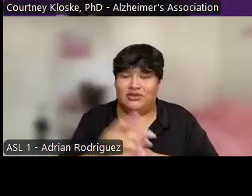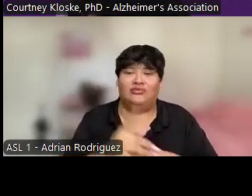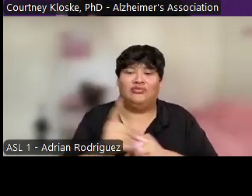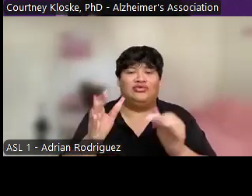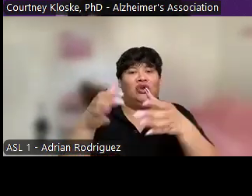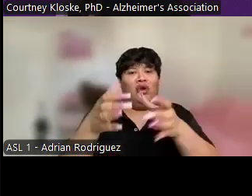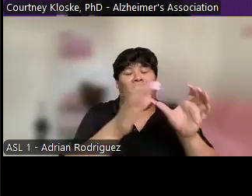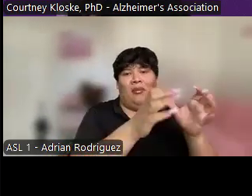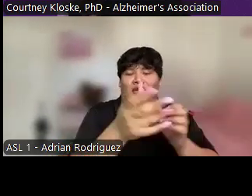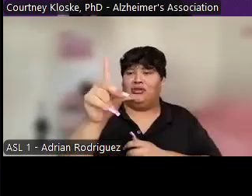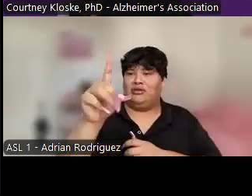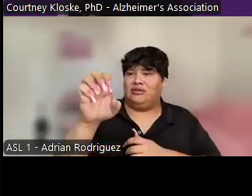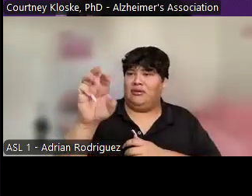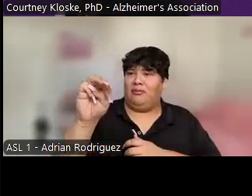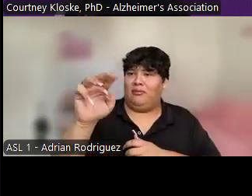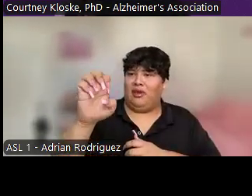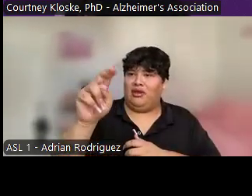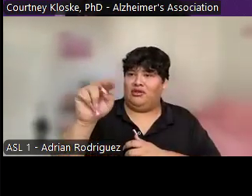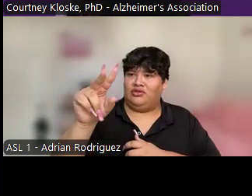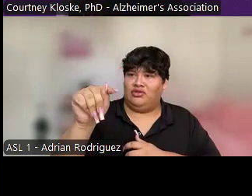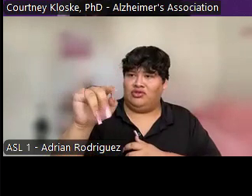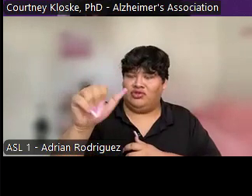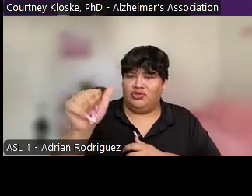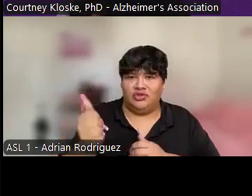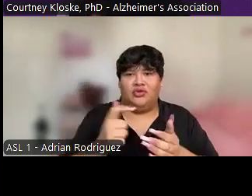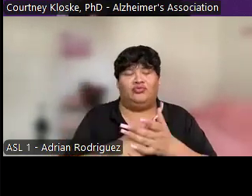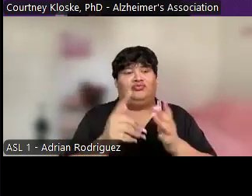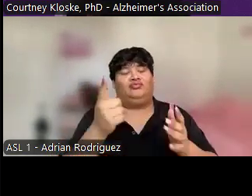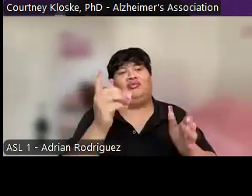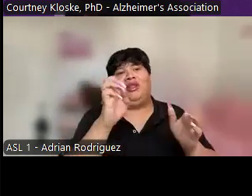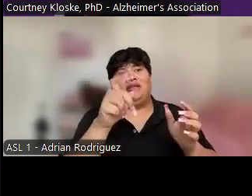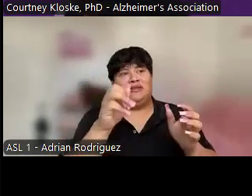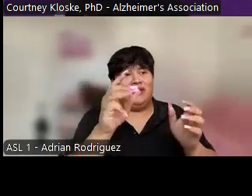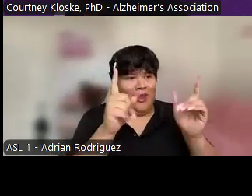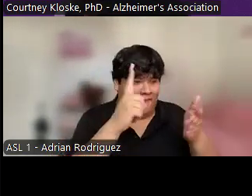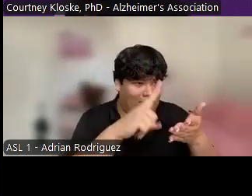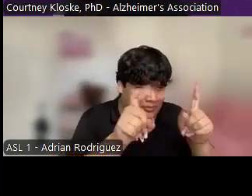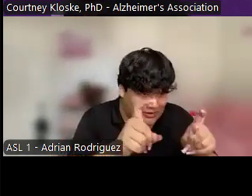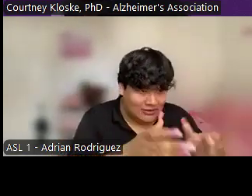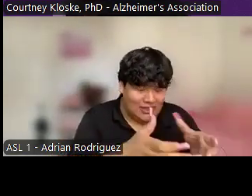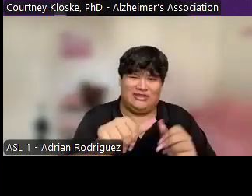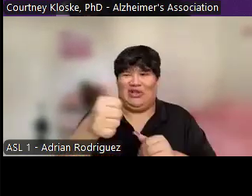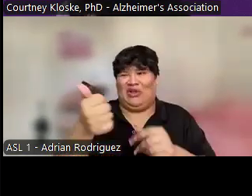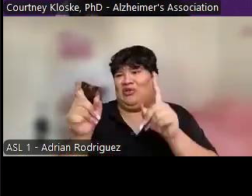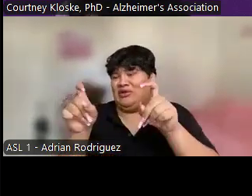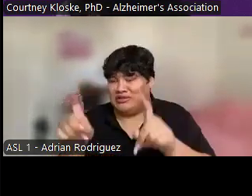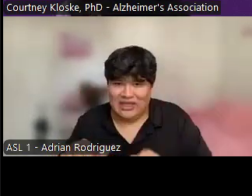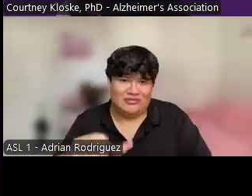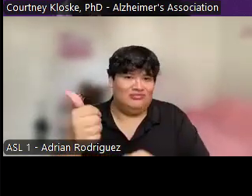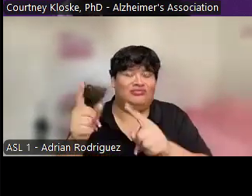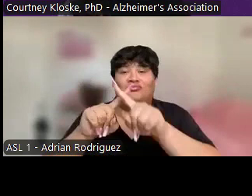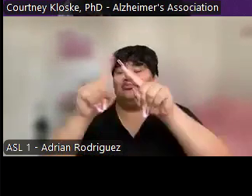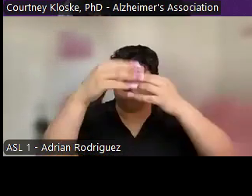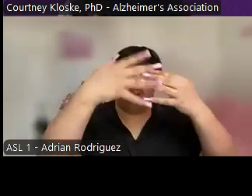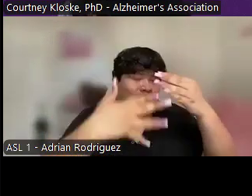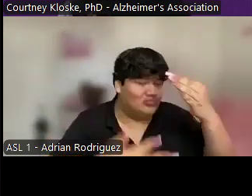of these tests. That'll include a physical exam, a neurological exam, cognitive testing, and the